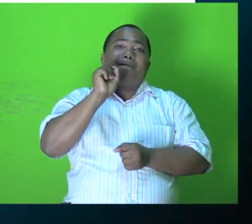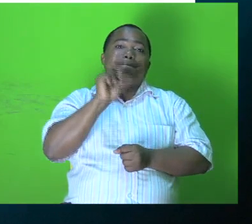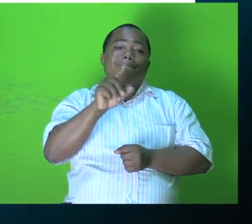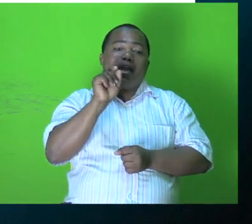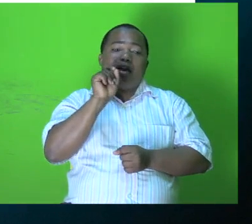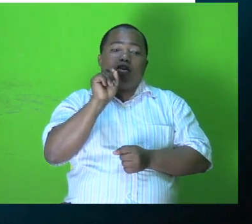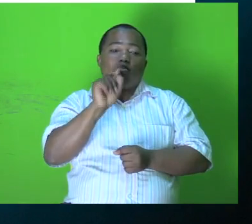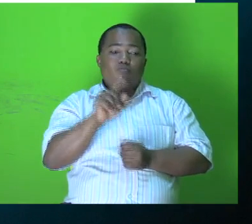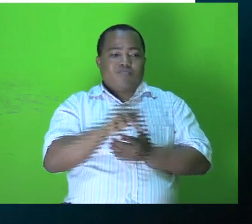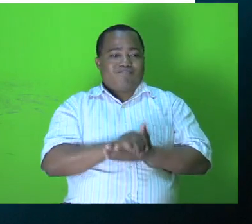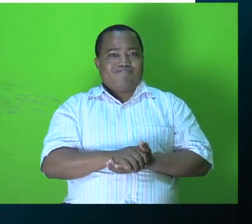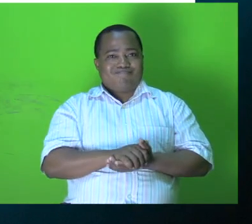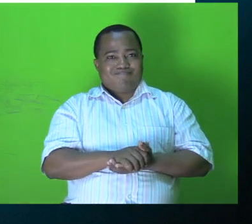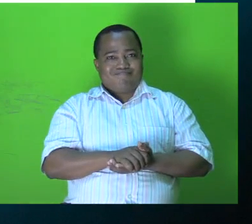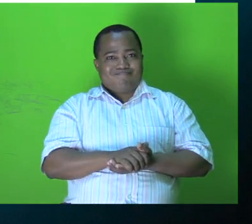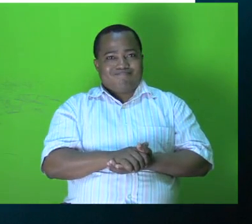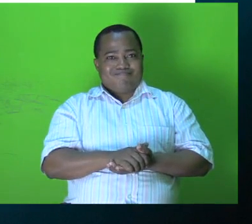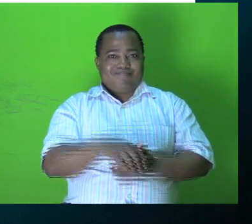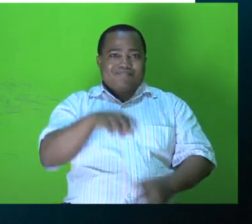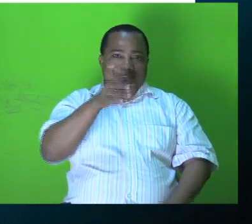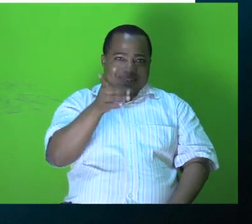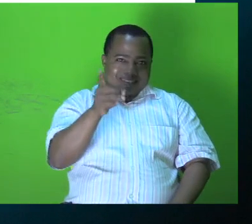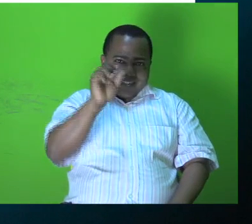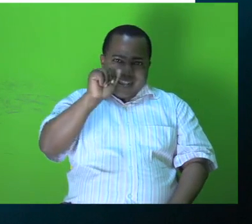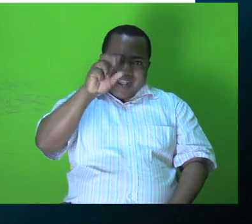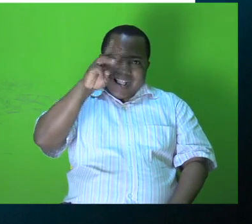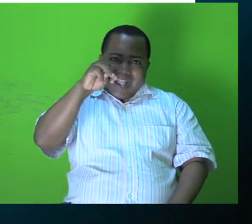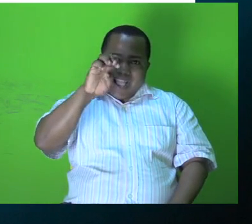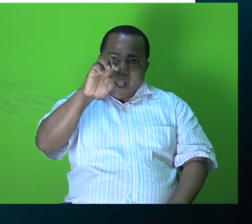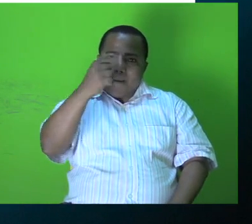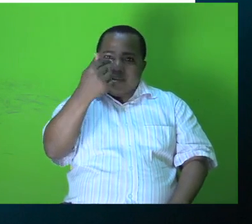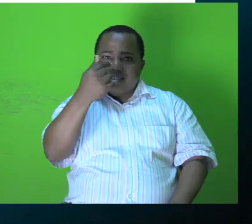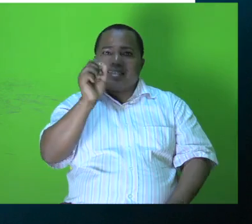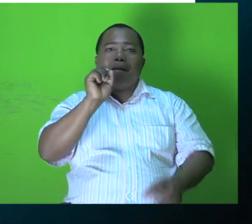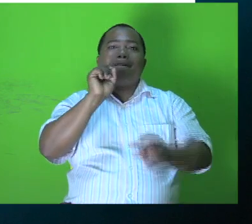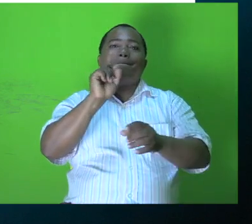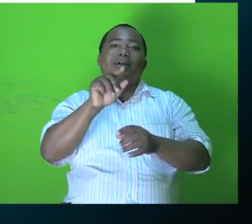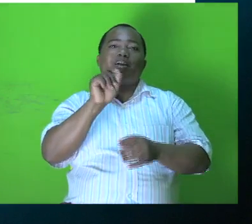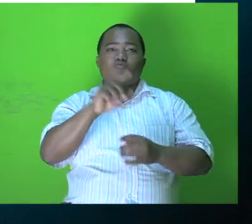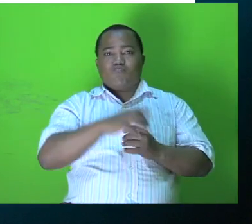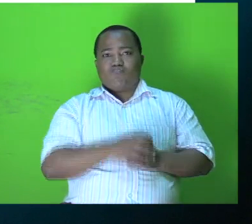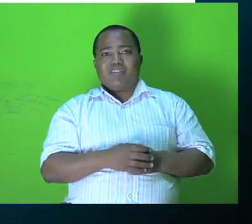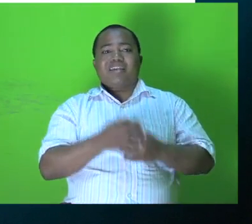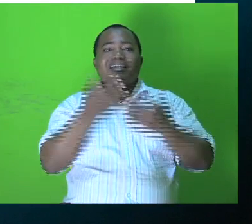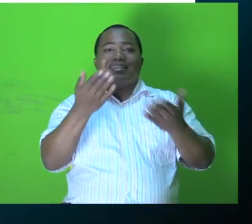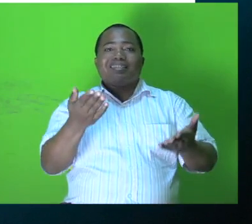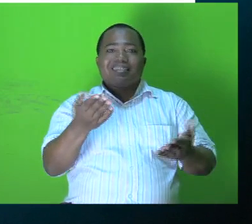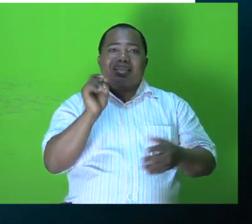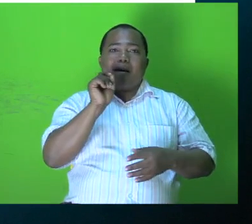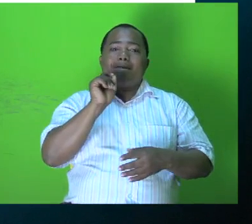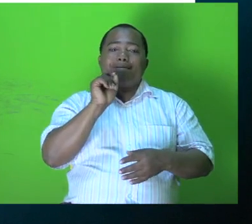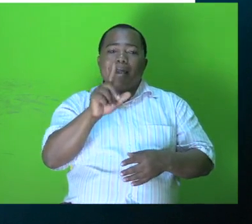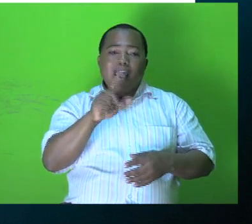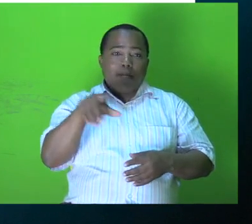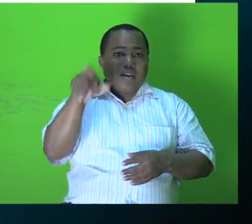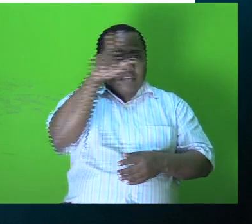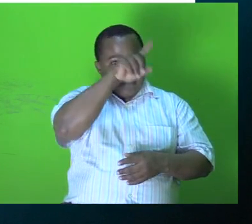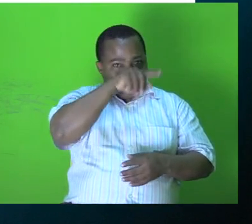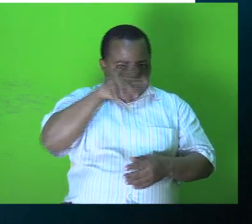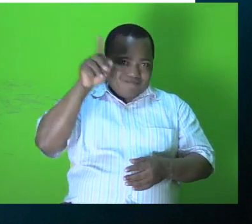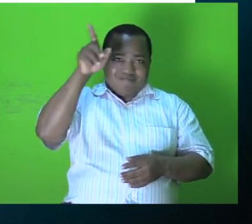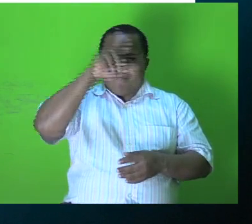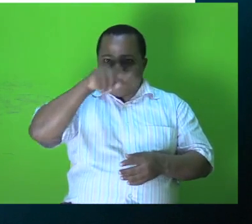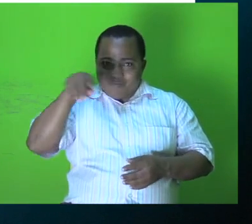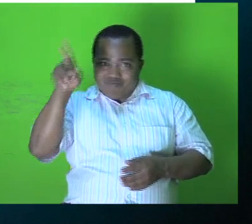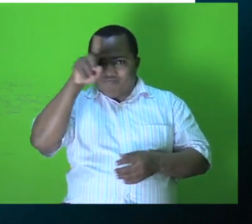gametes. We are going to make a gametes. So this one is the gamete, and this one is the gamete, and